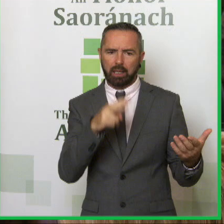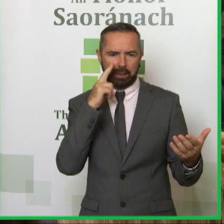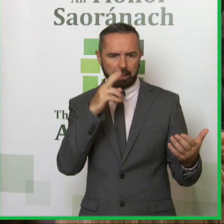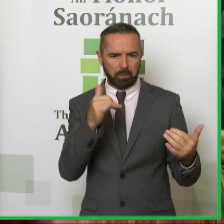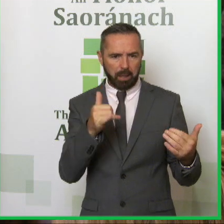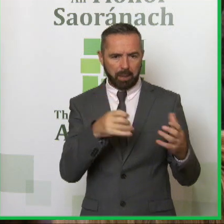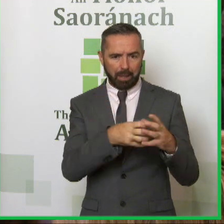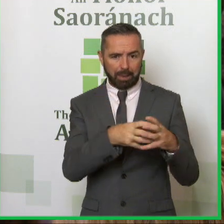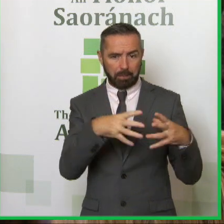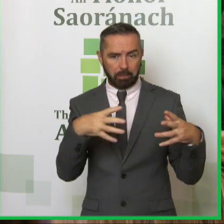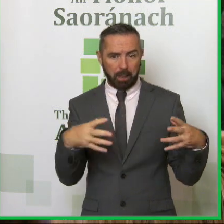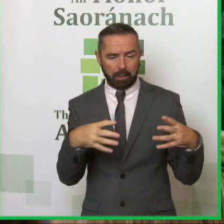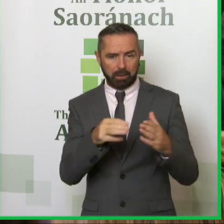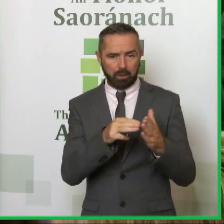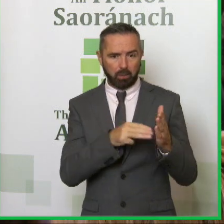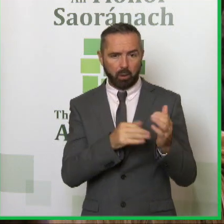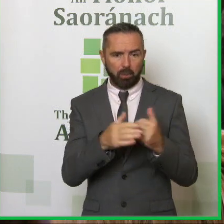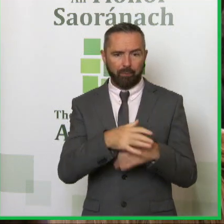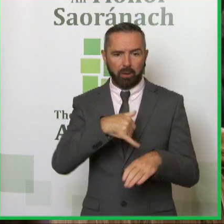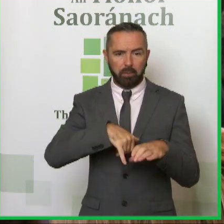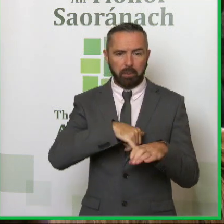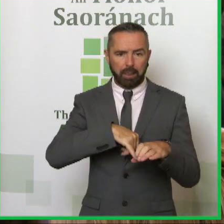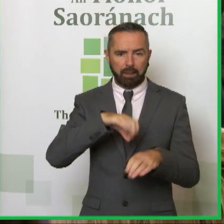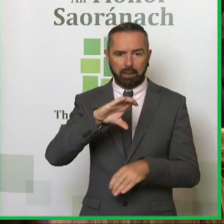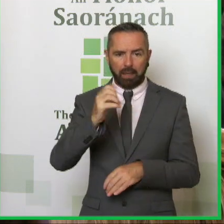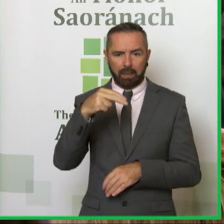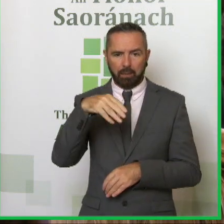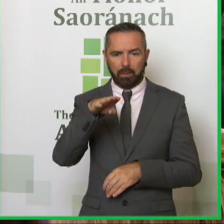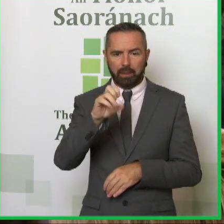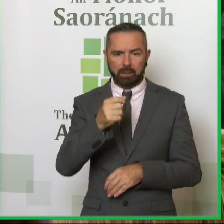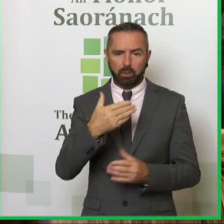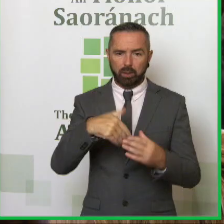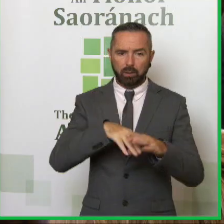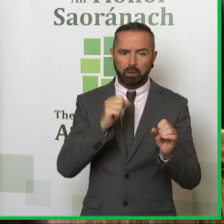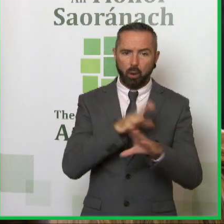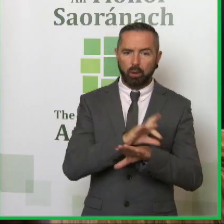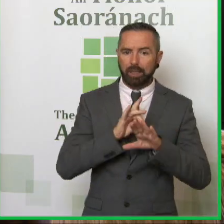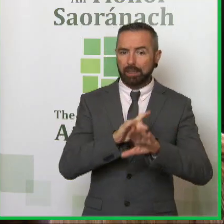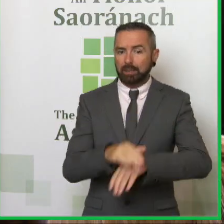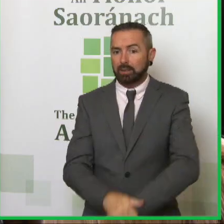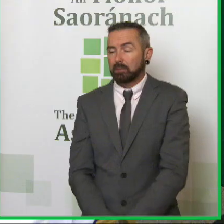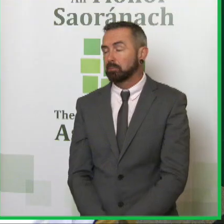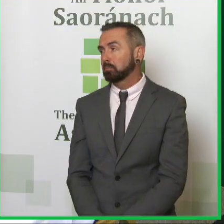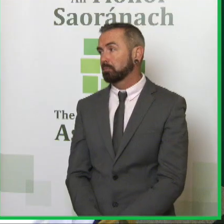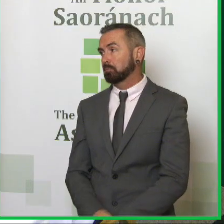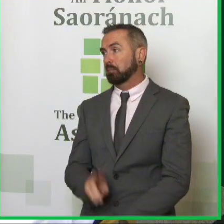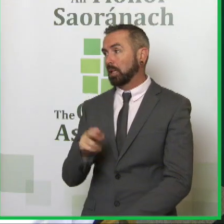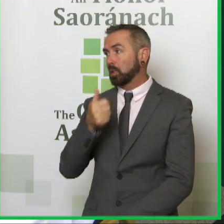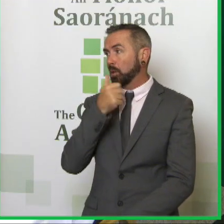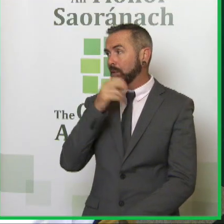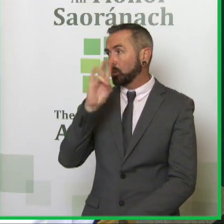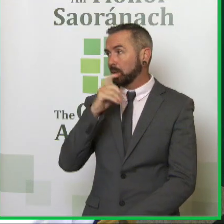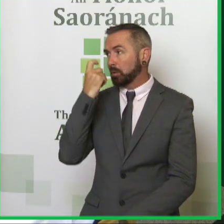about expanding the programme to include all illness. I wonder if you could answer that question. Thank you. John.